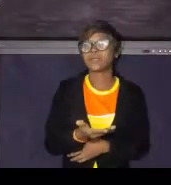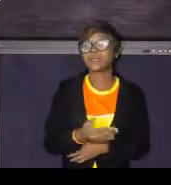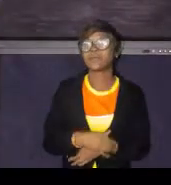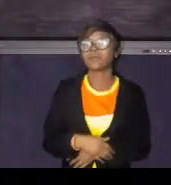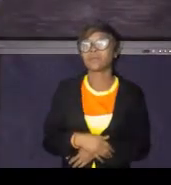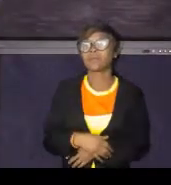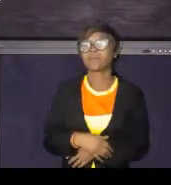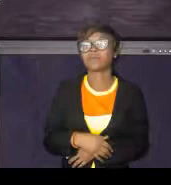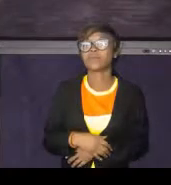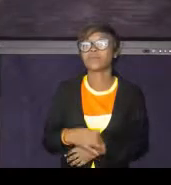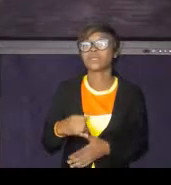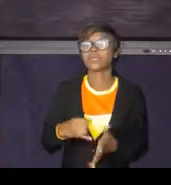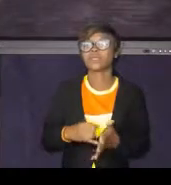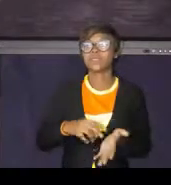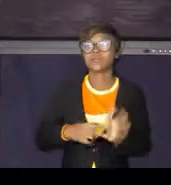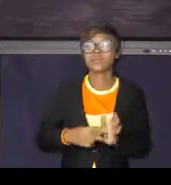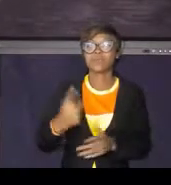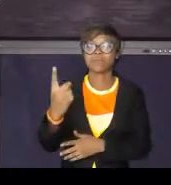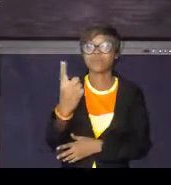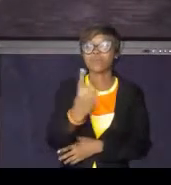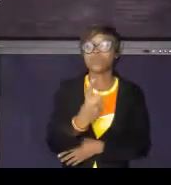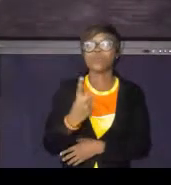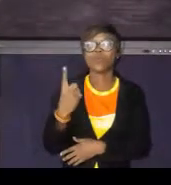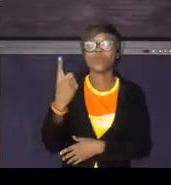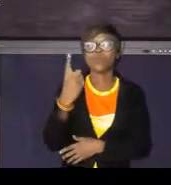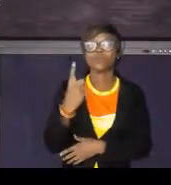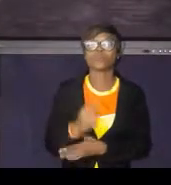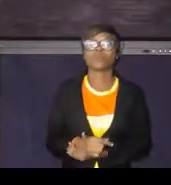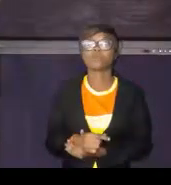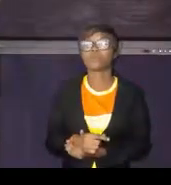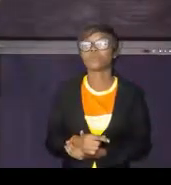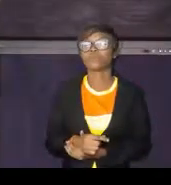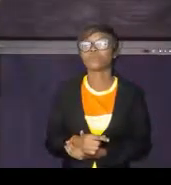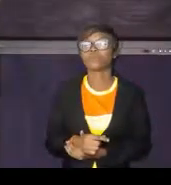It's another way, or it also means alone.